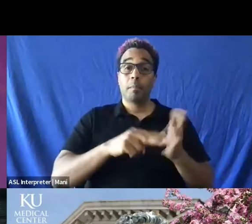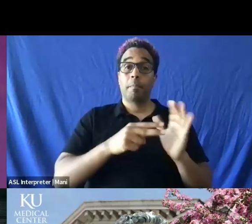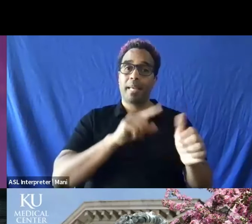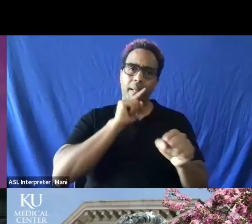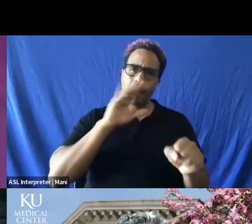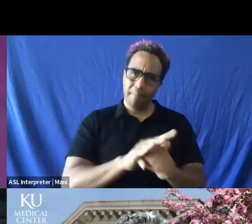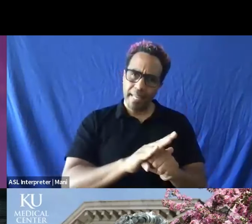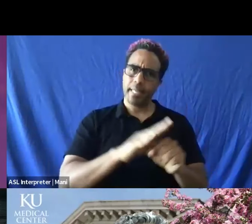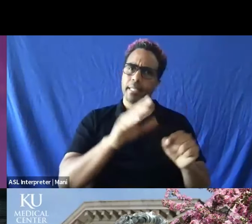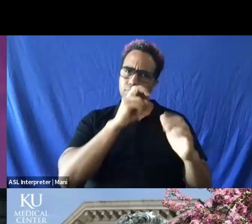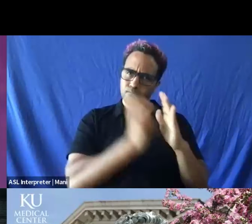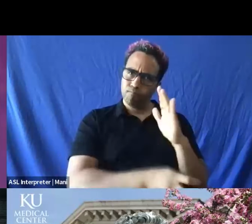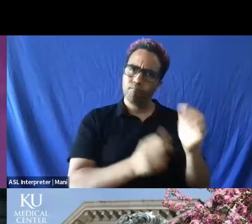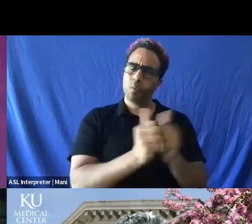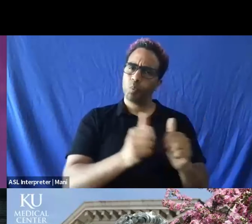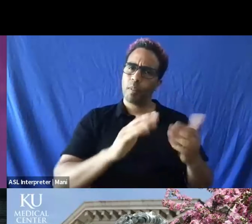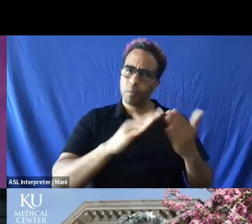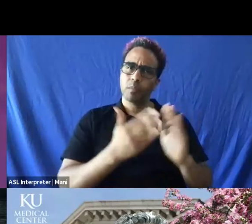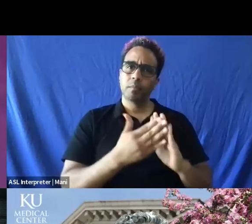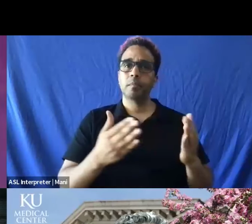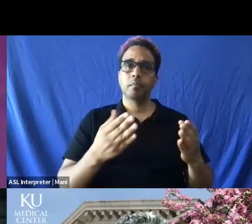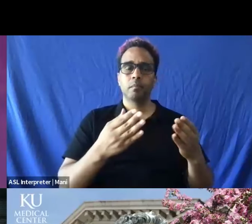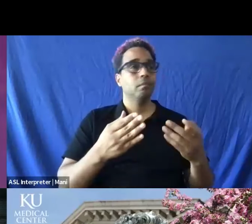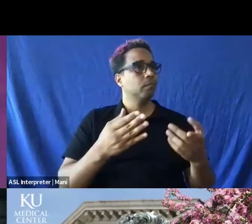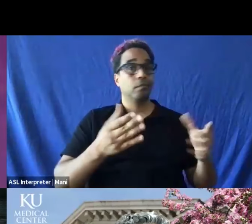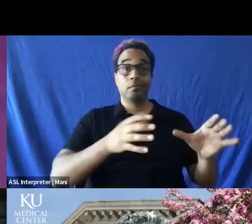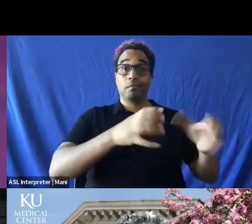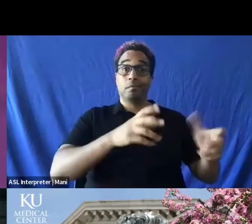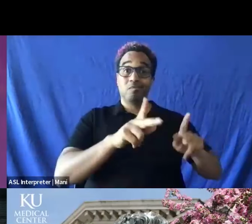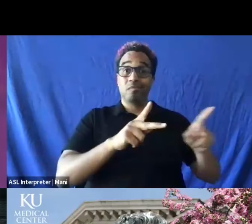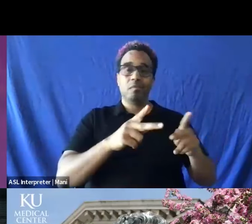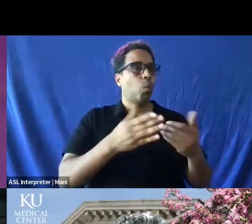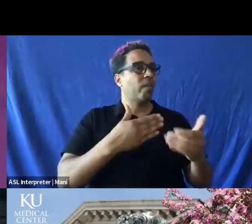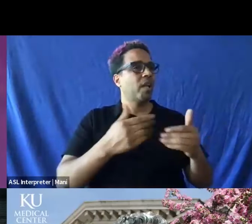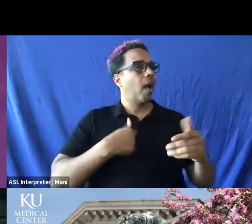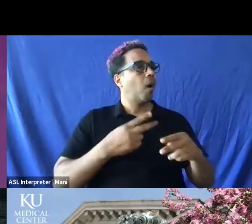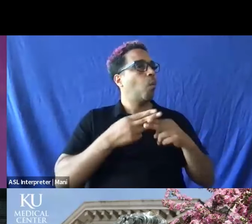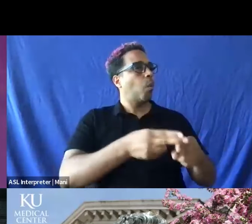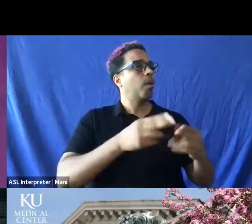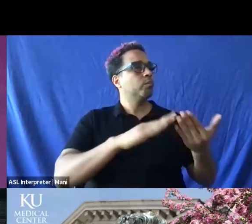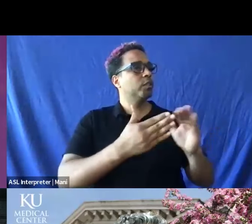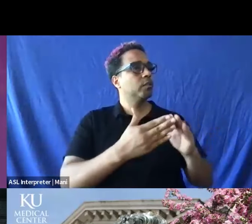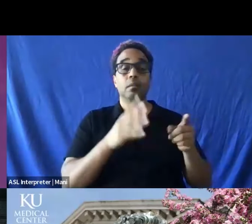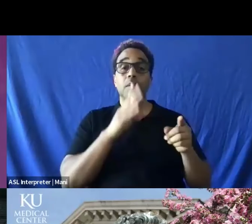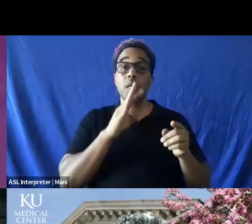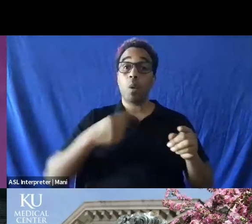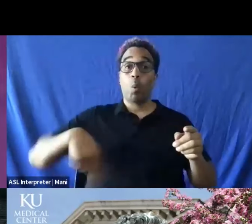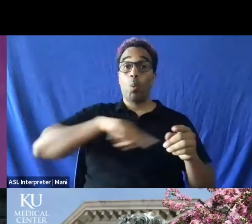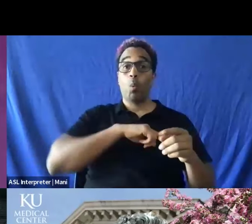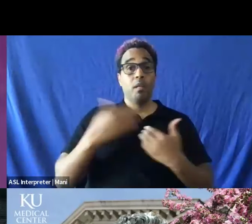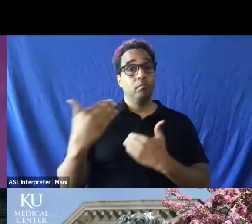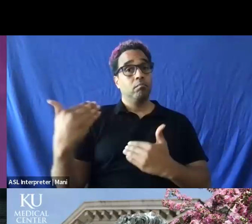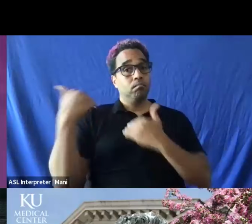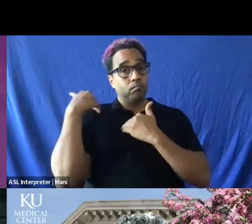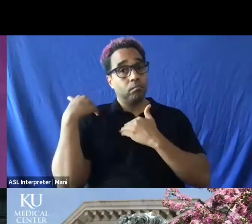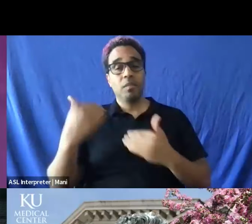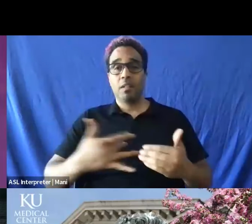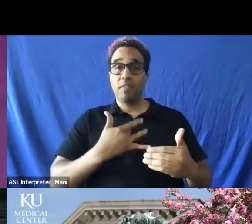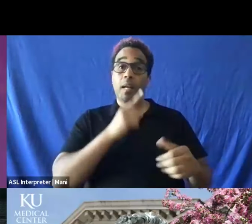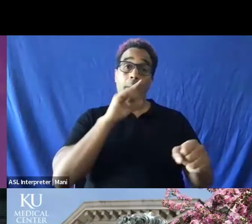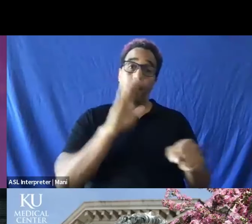you've defined community, that we have a commitment both as investigators and as our institution, or we shouldn't even